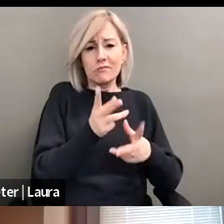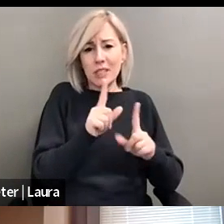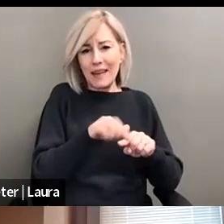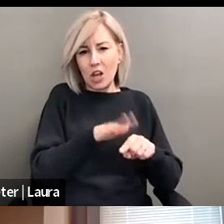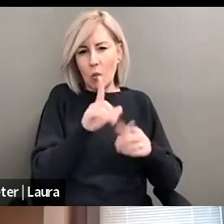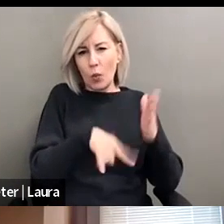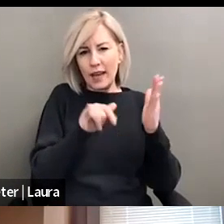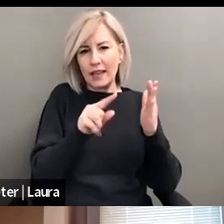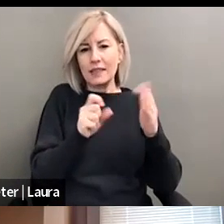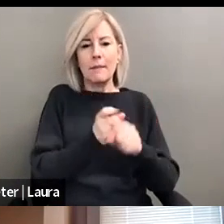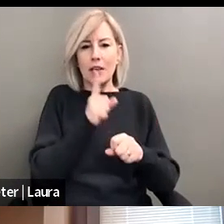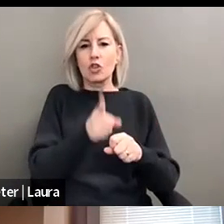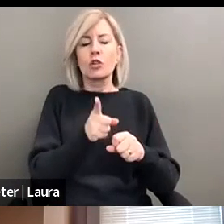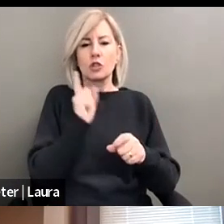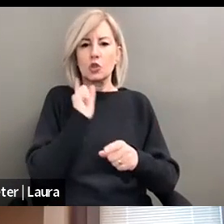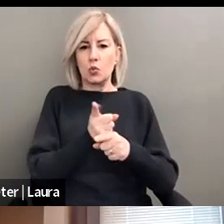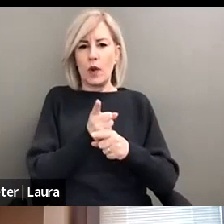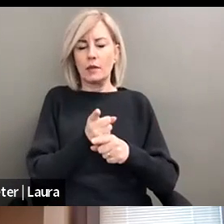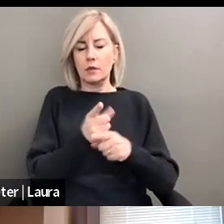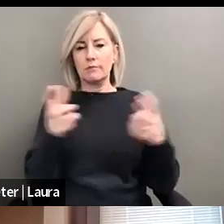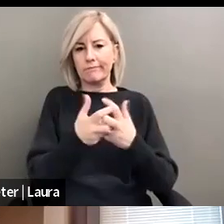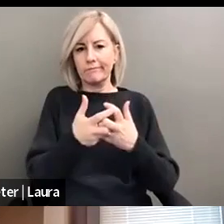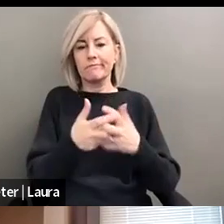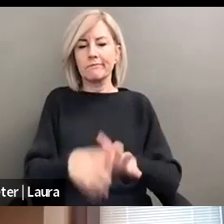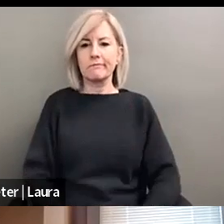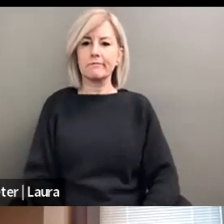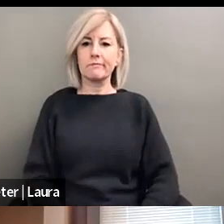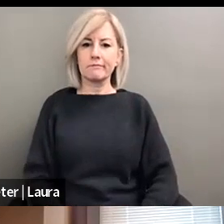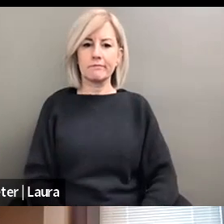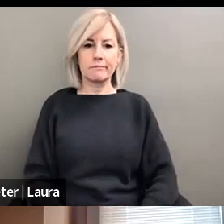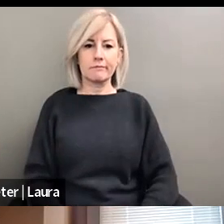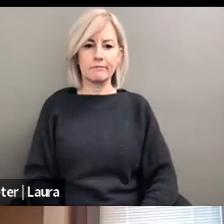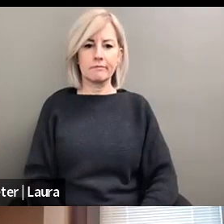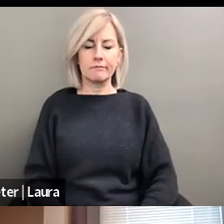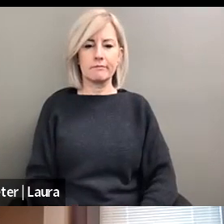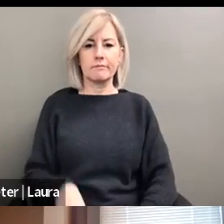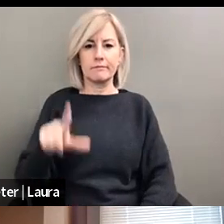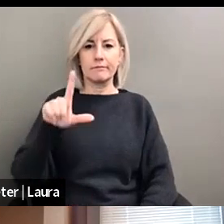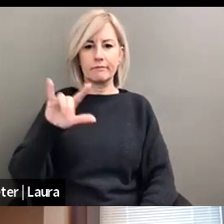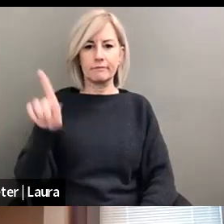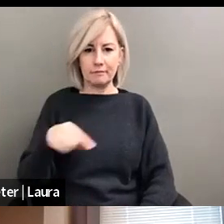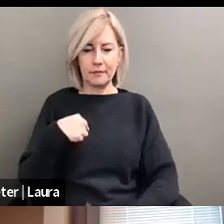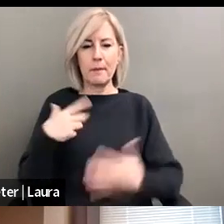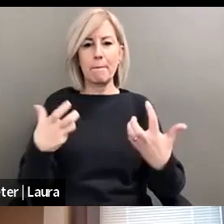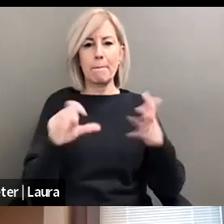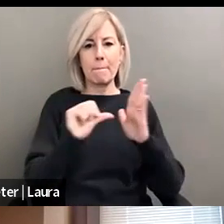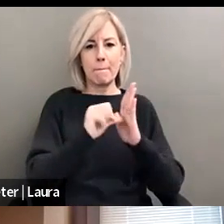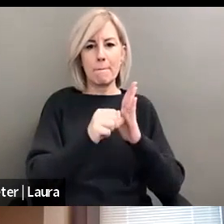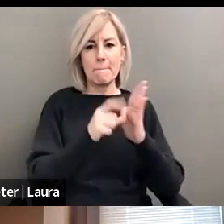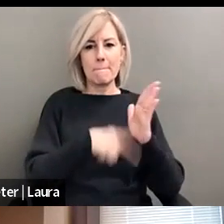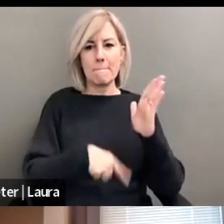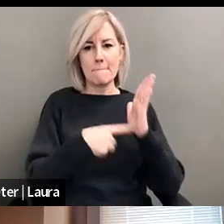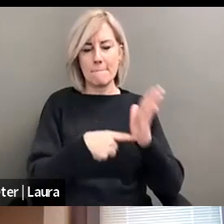is, and make sure that it gets to the appropriate area. And I want to go back to stress to what